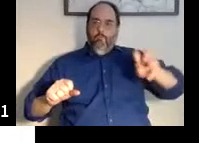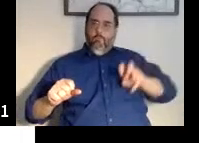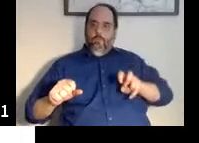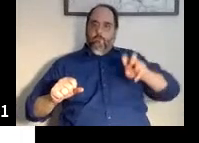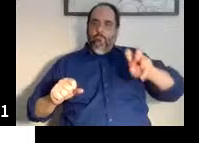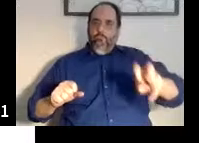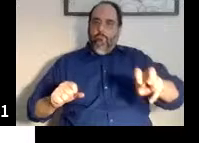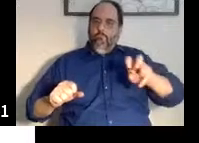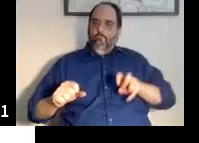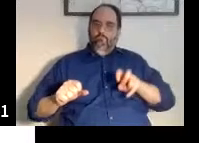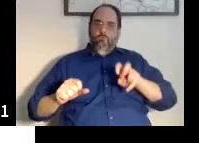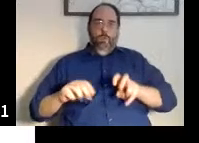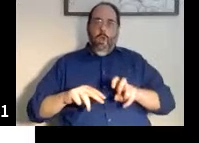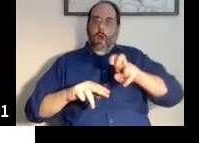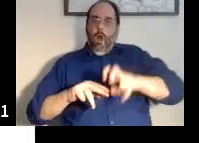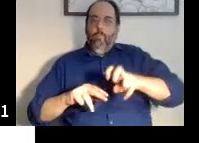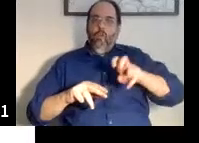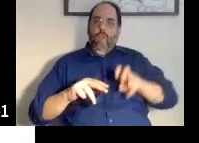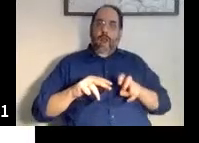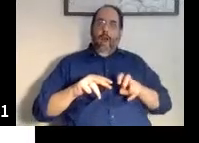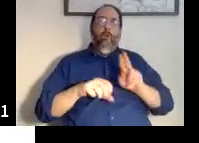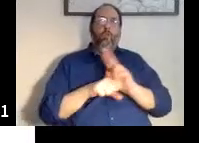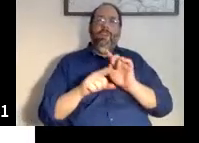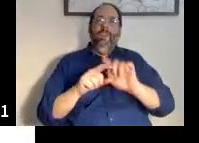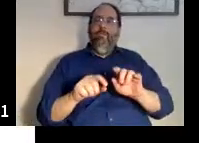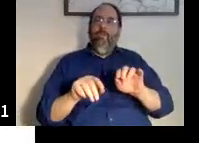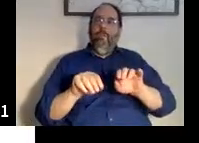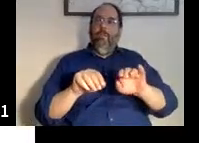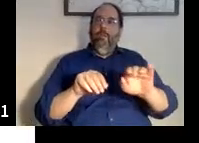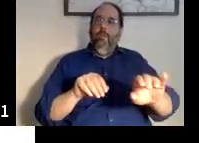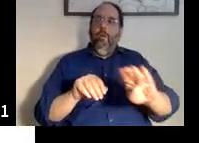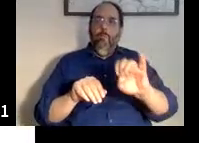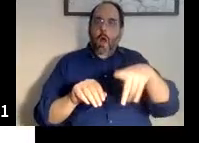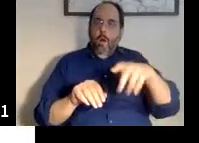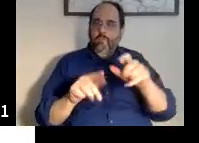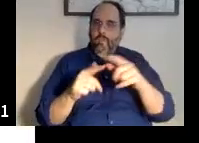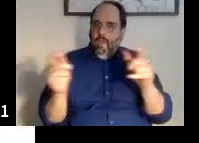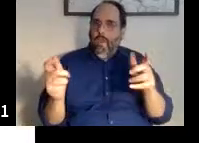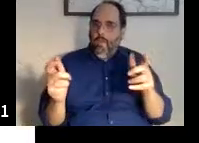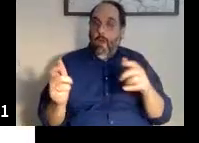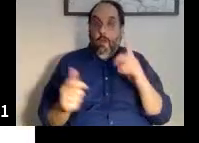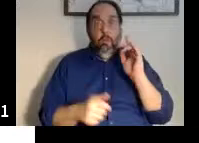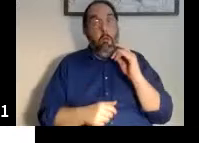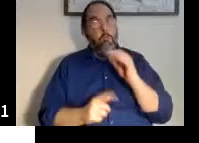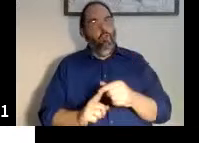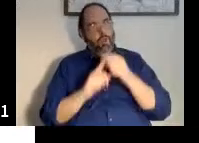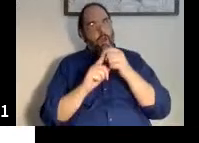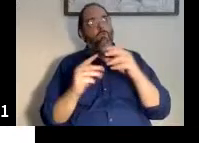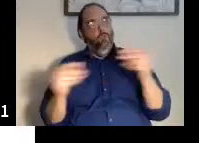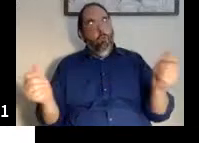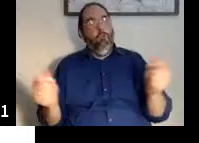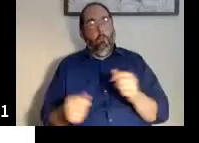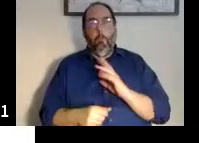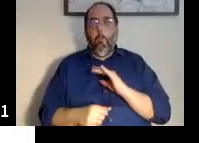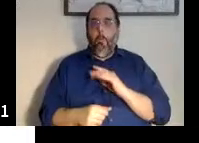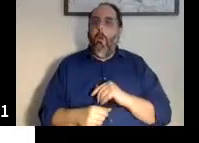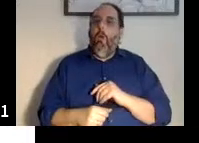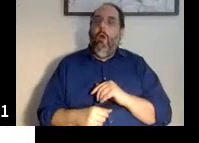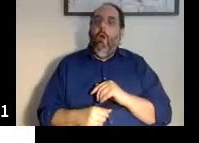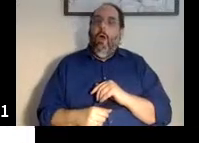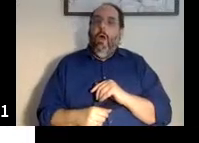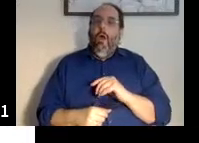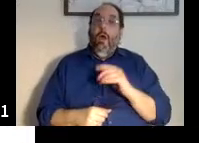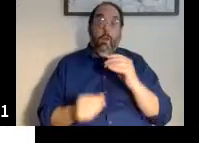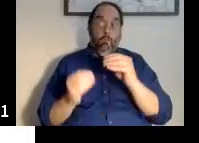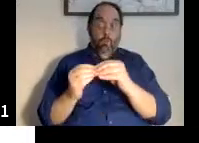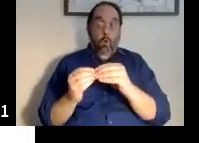of surface materials or across different bumps or things like that. I thought it was very unique, and I think the